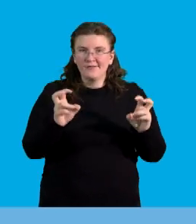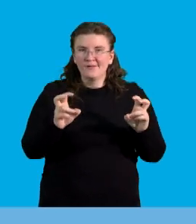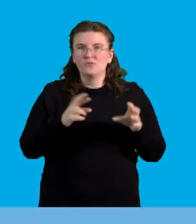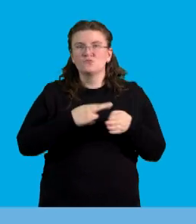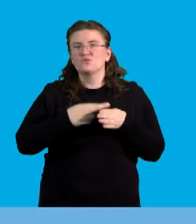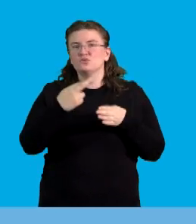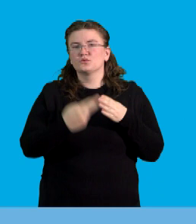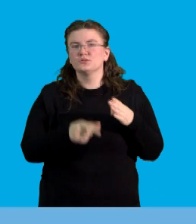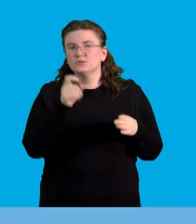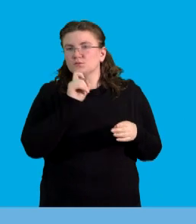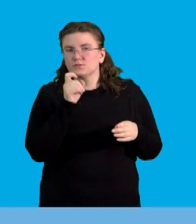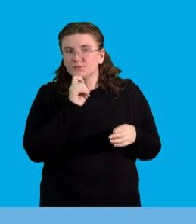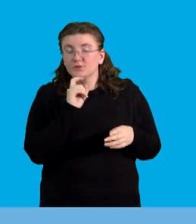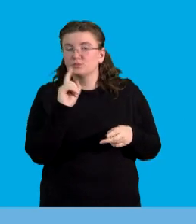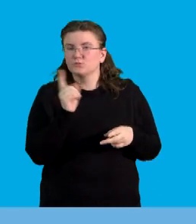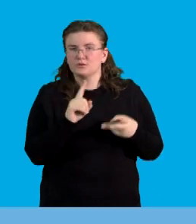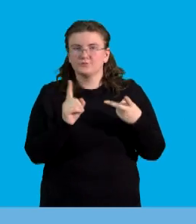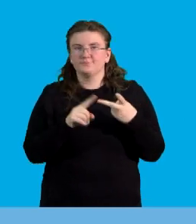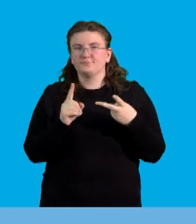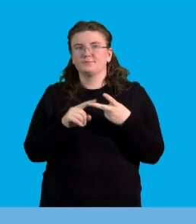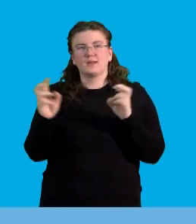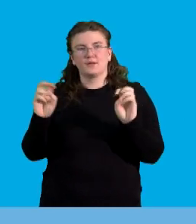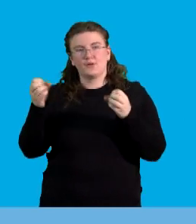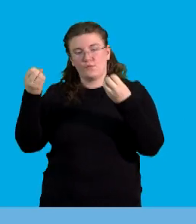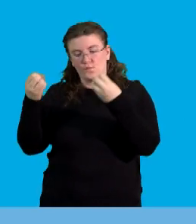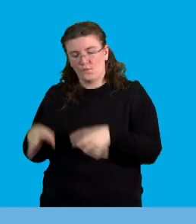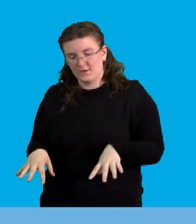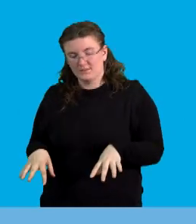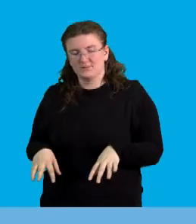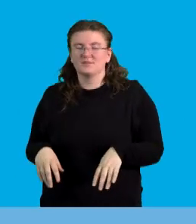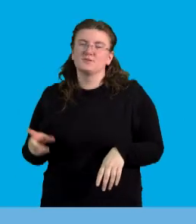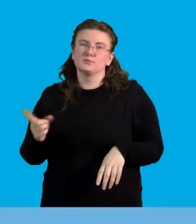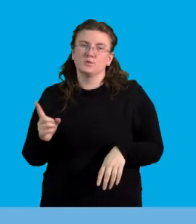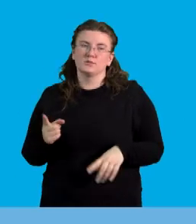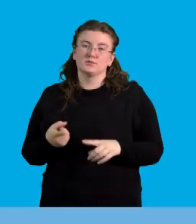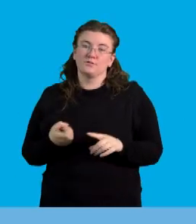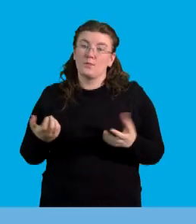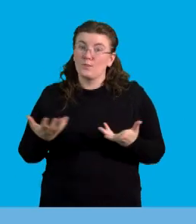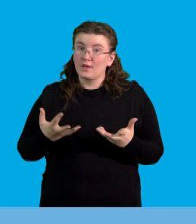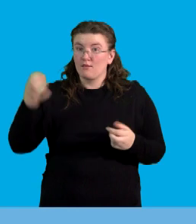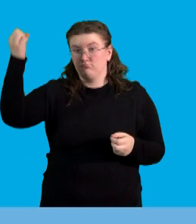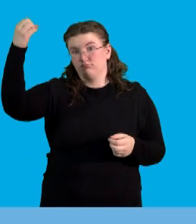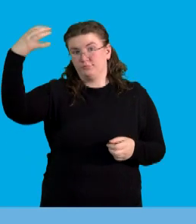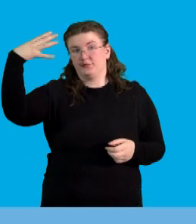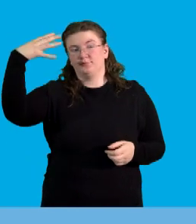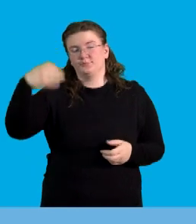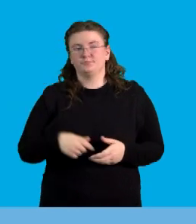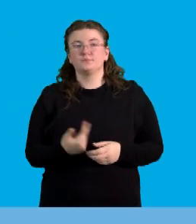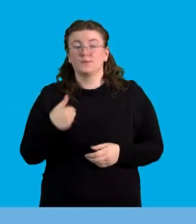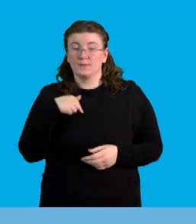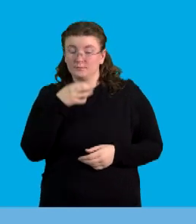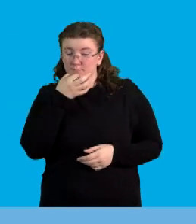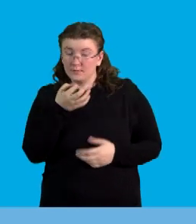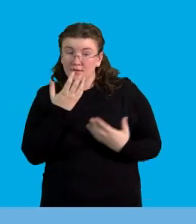energy output and what is the wasted energy output in this light bulb. So as we have said, as now